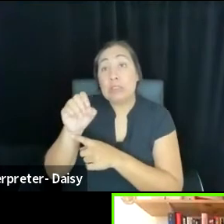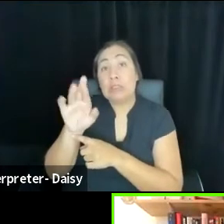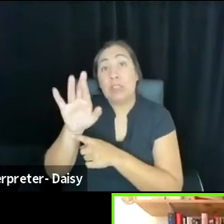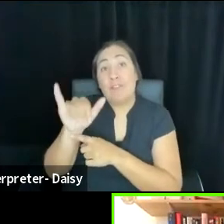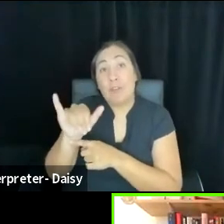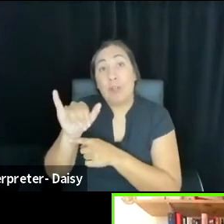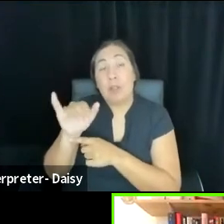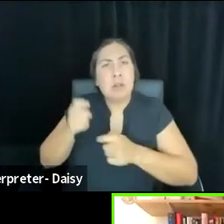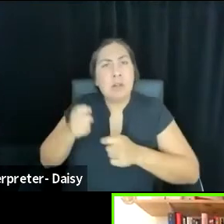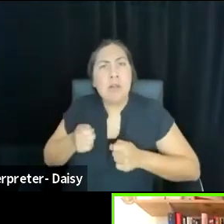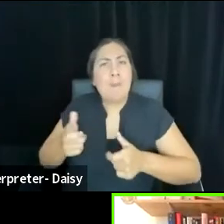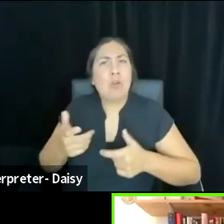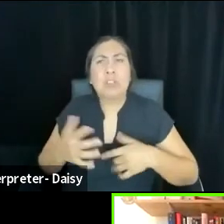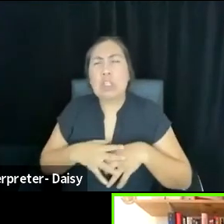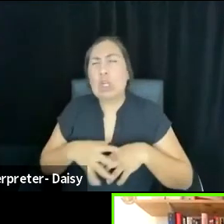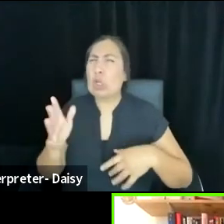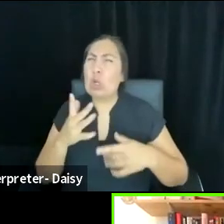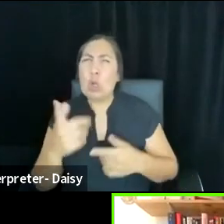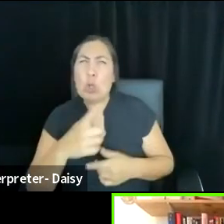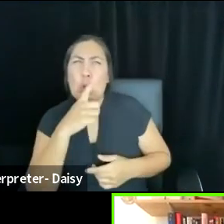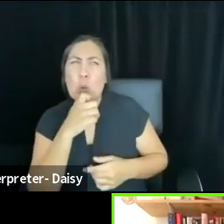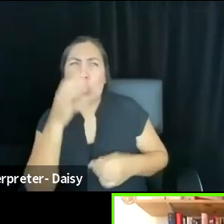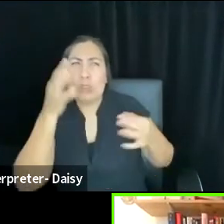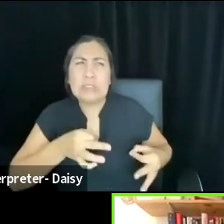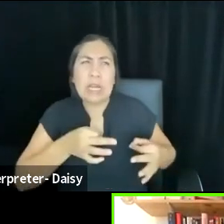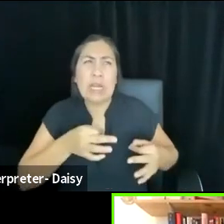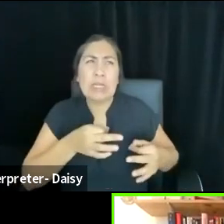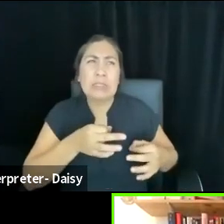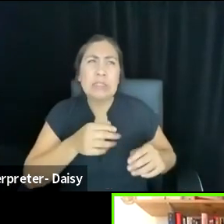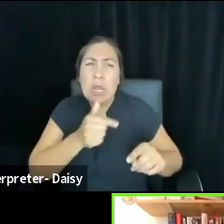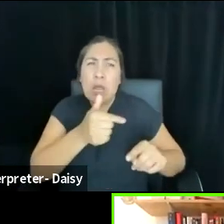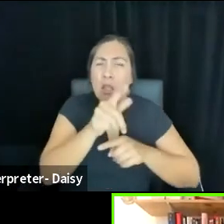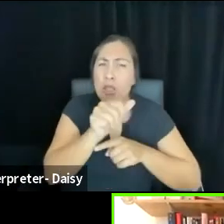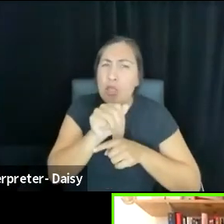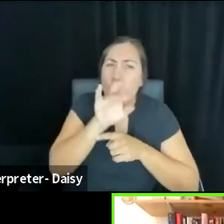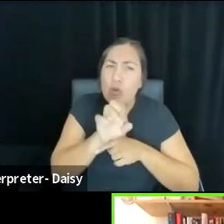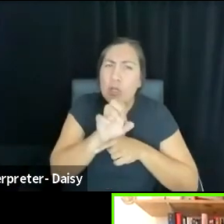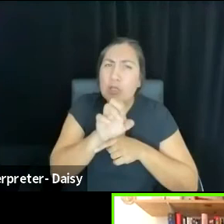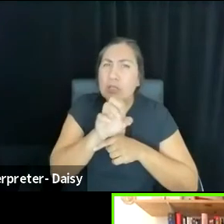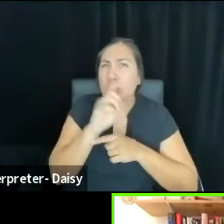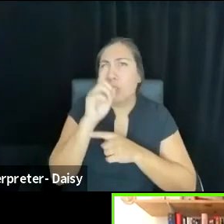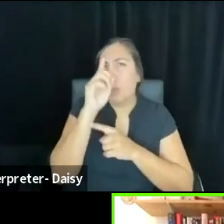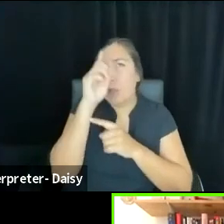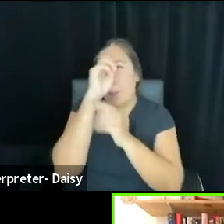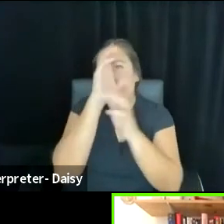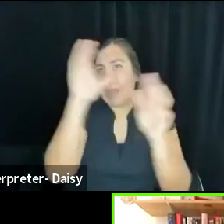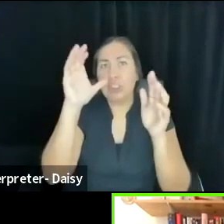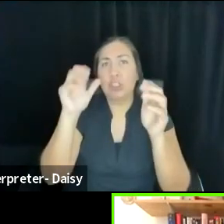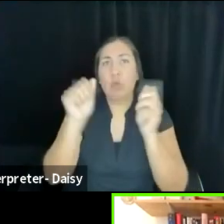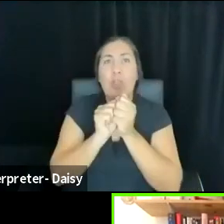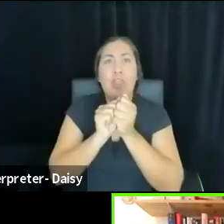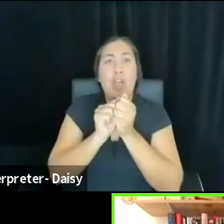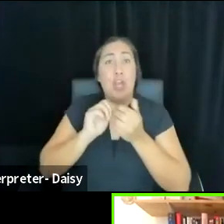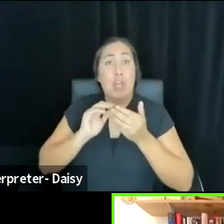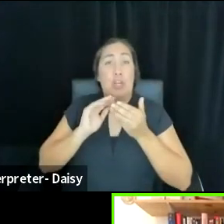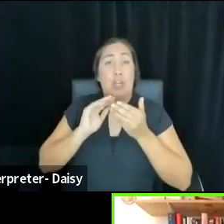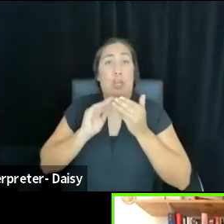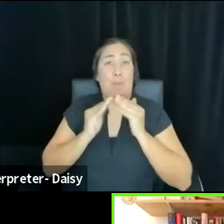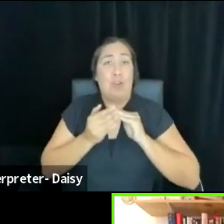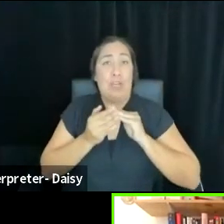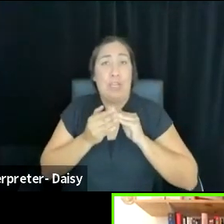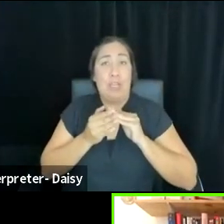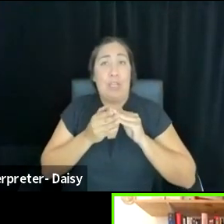gets to decide, with Lori's imagination of the communal watering hole. Like, I'll say for me, I'm most